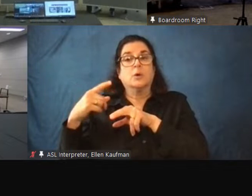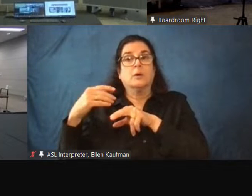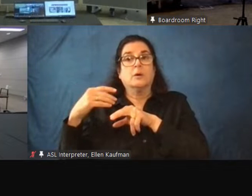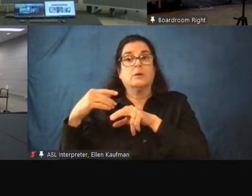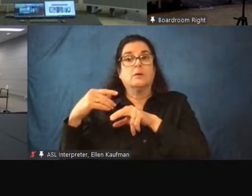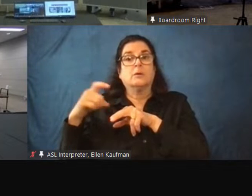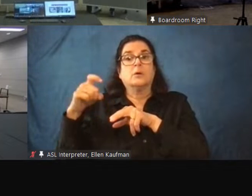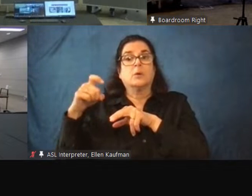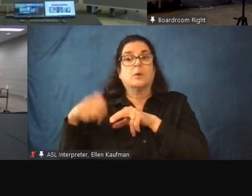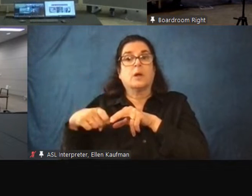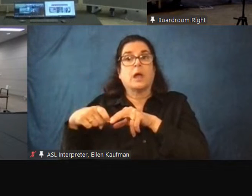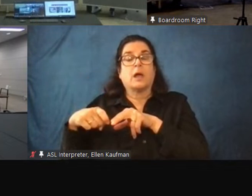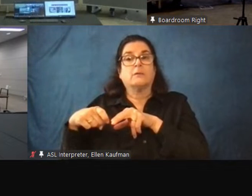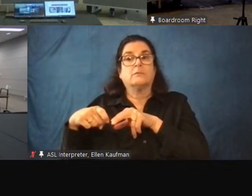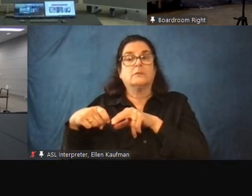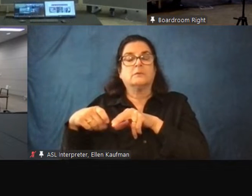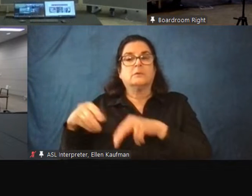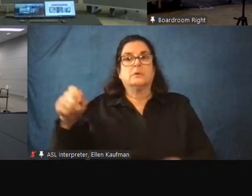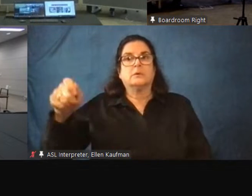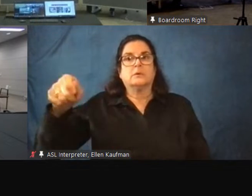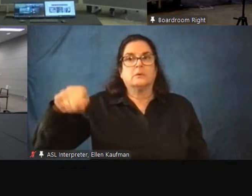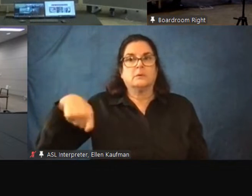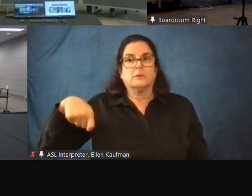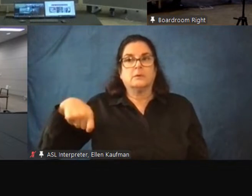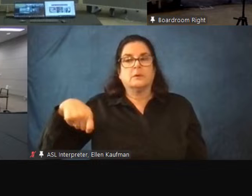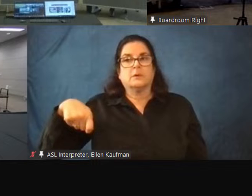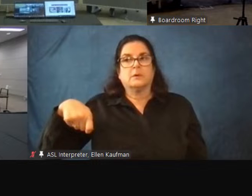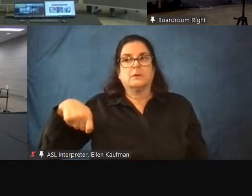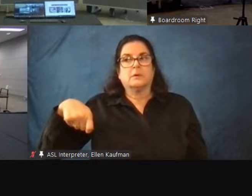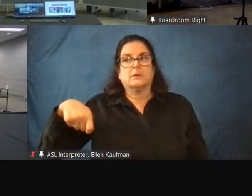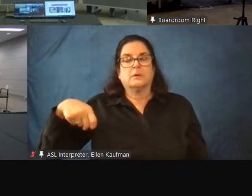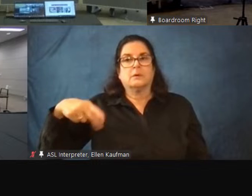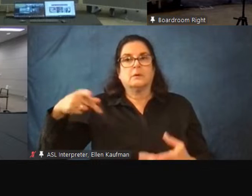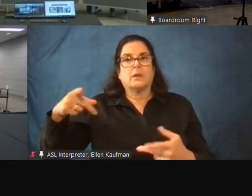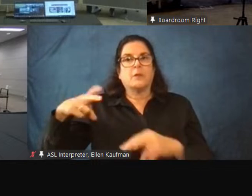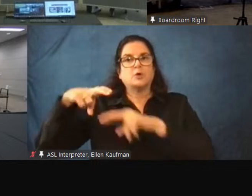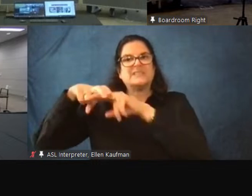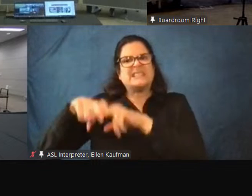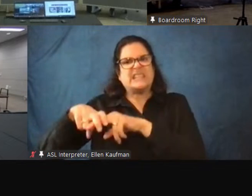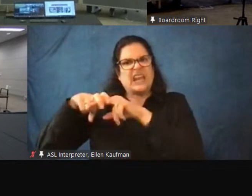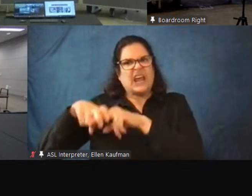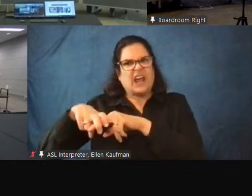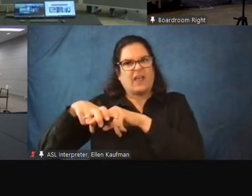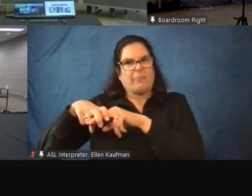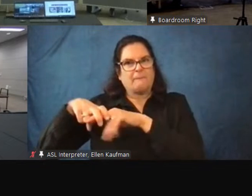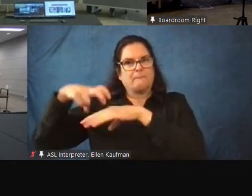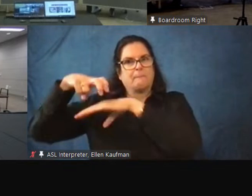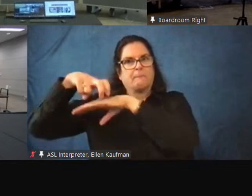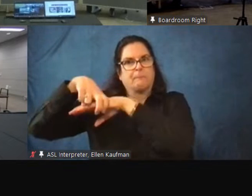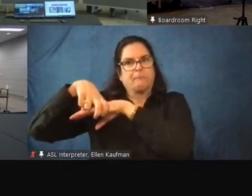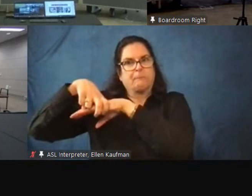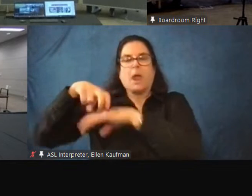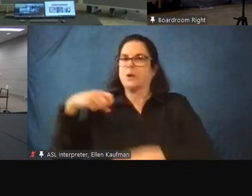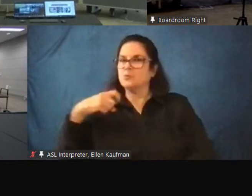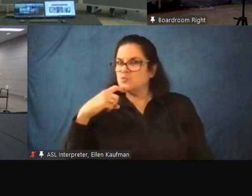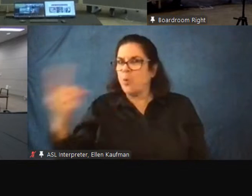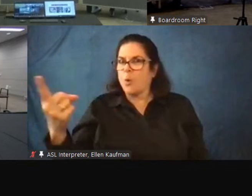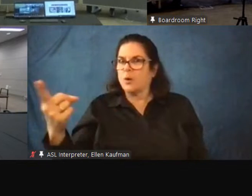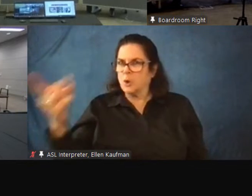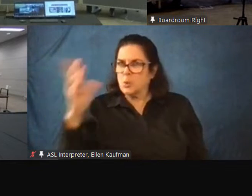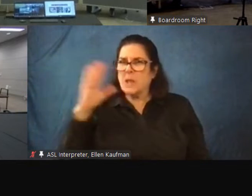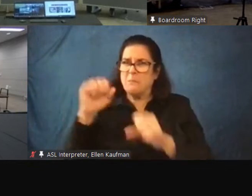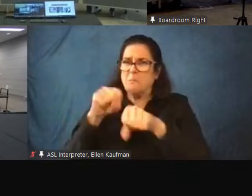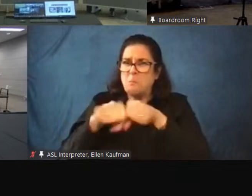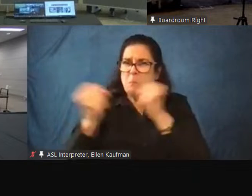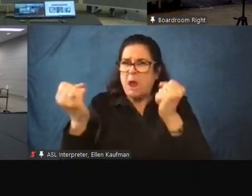punch in and then you turn on the rails to go in. They're sitting on them. I even had to tell one of them, you're gonna break it.